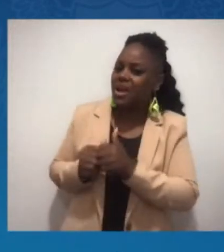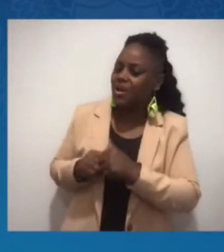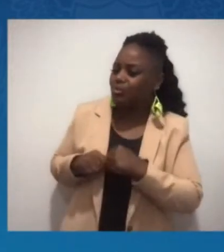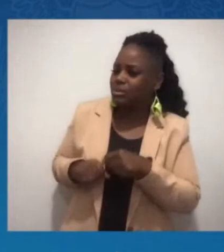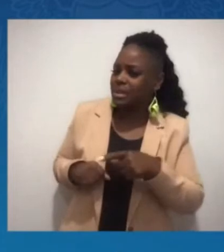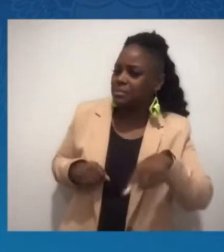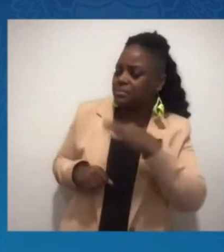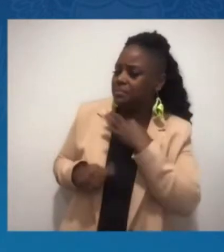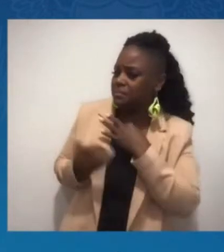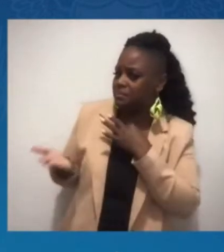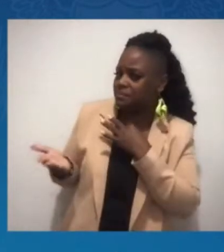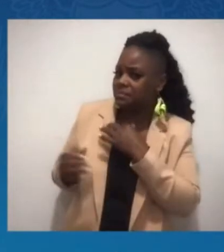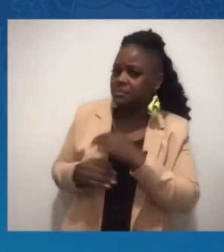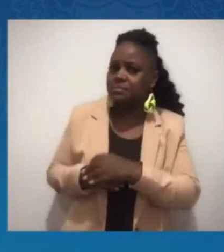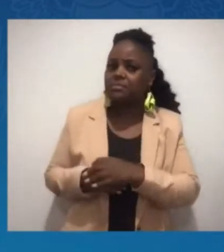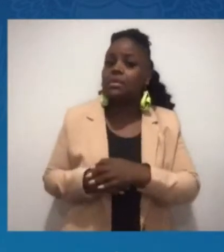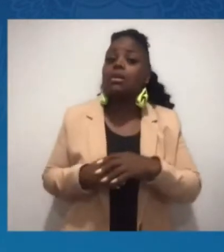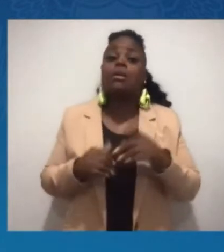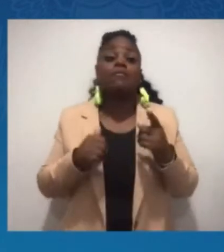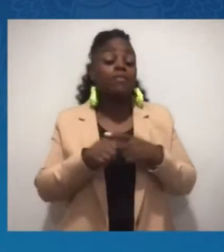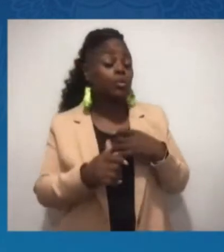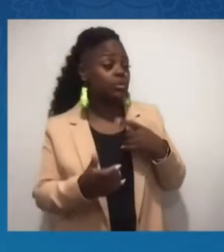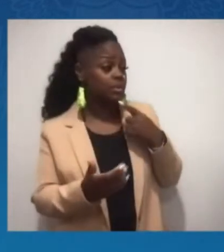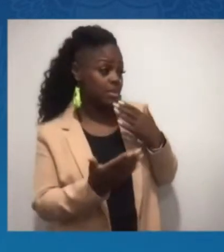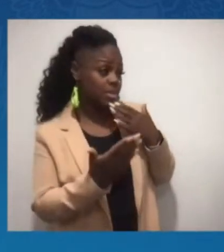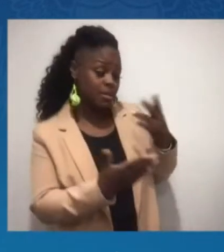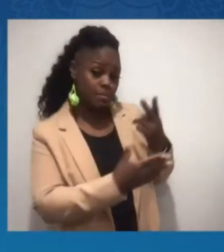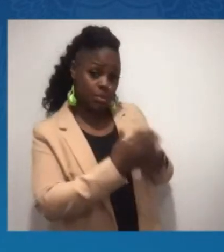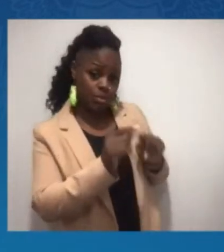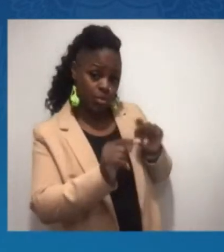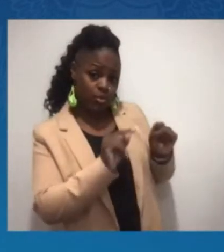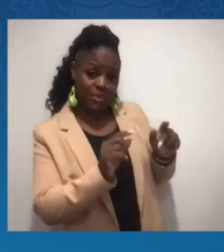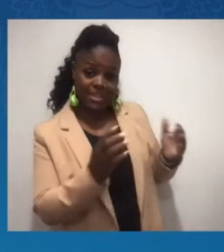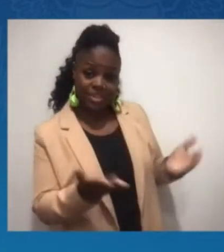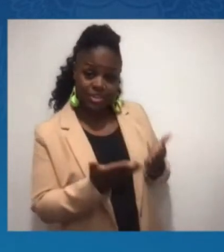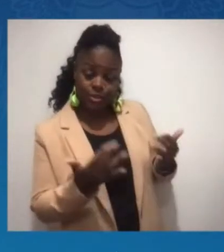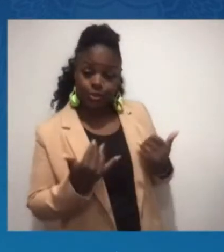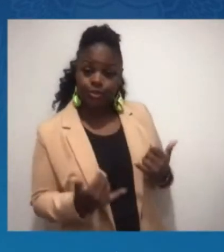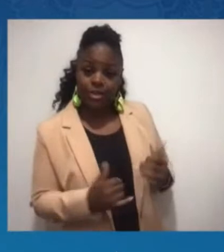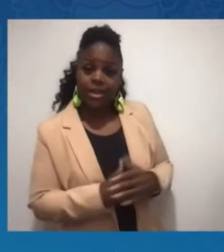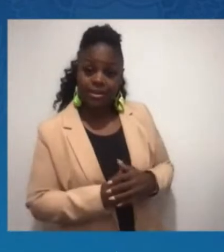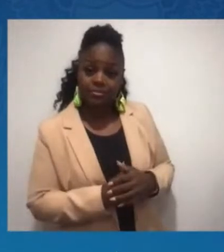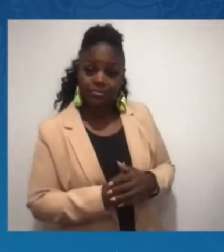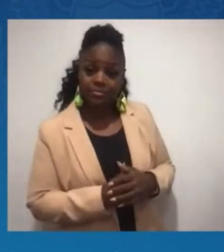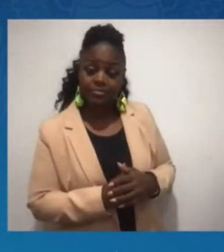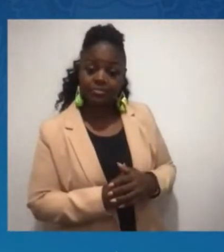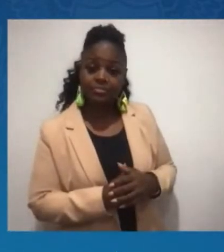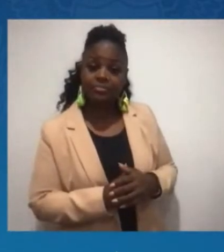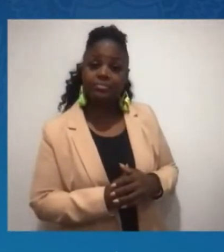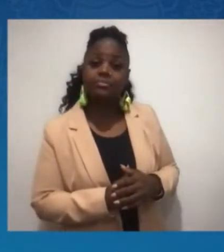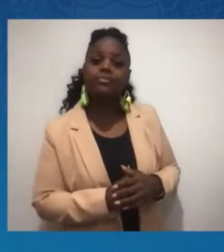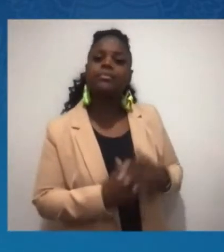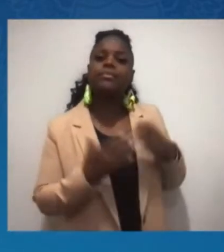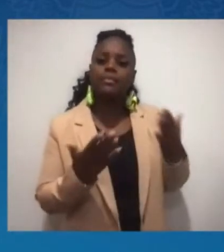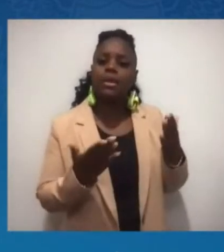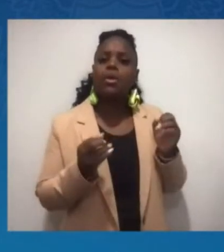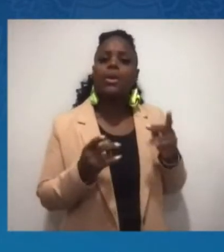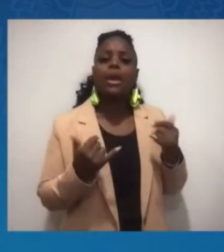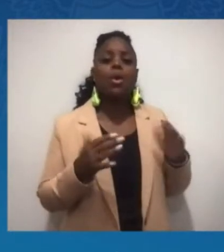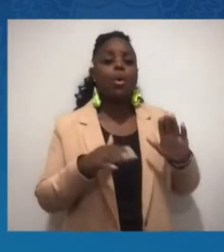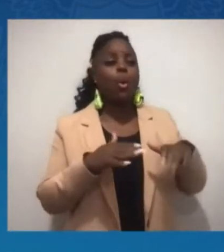courage. So level set, we all know, we are at a moment where the highest court in